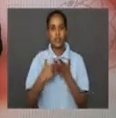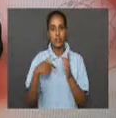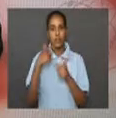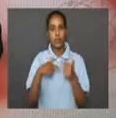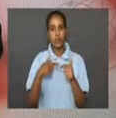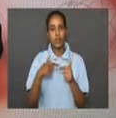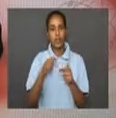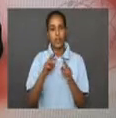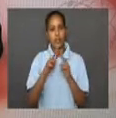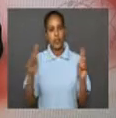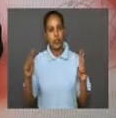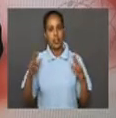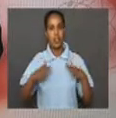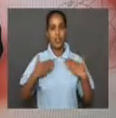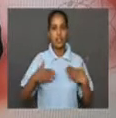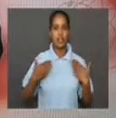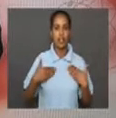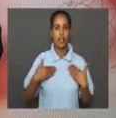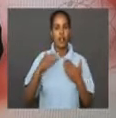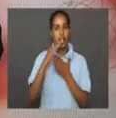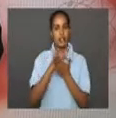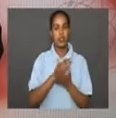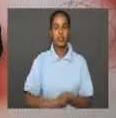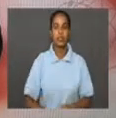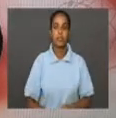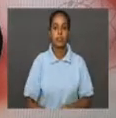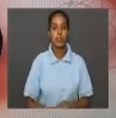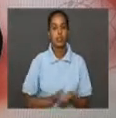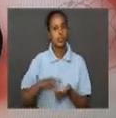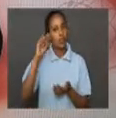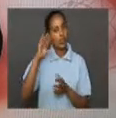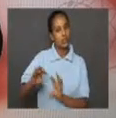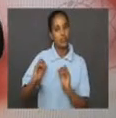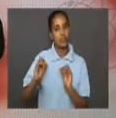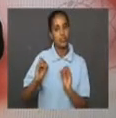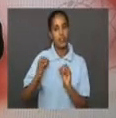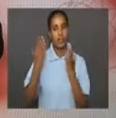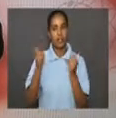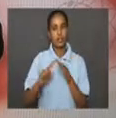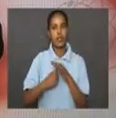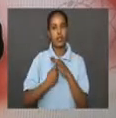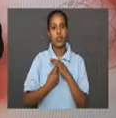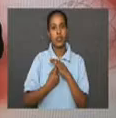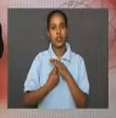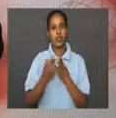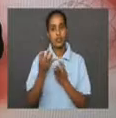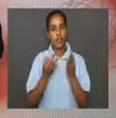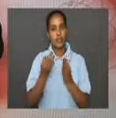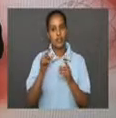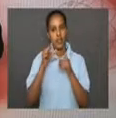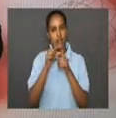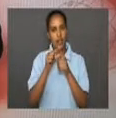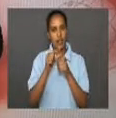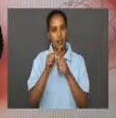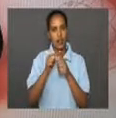This will be a very interesting lesson. Students, let us begin by defining the